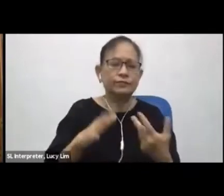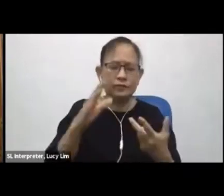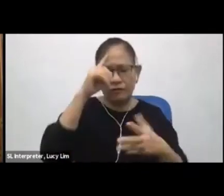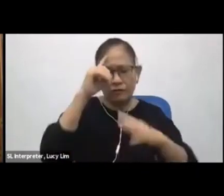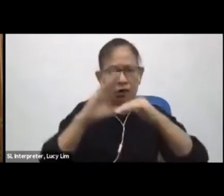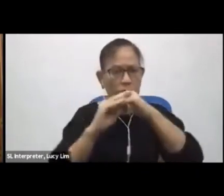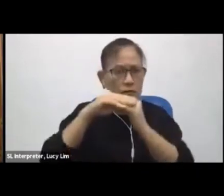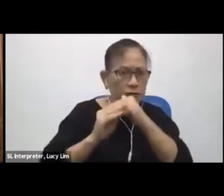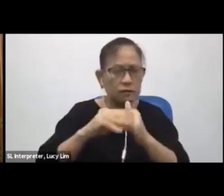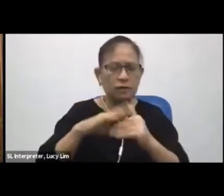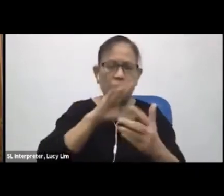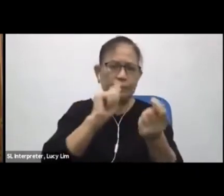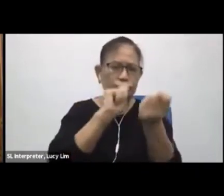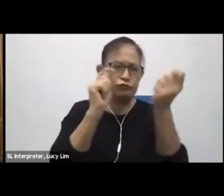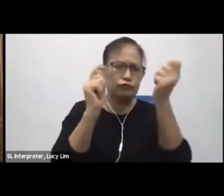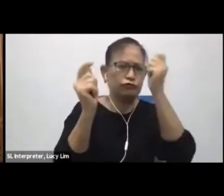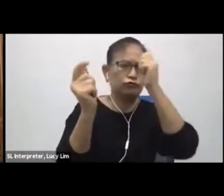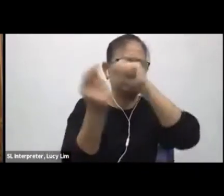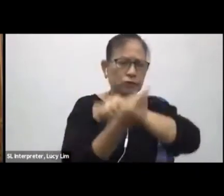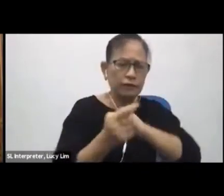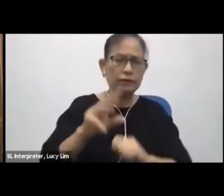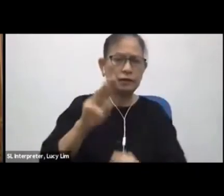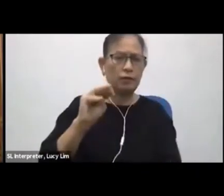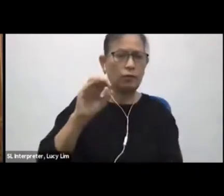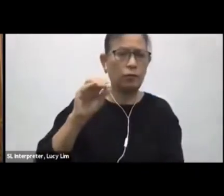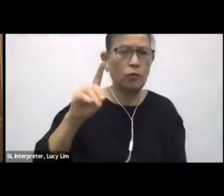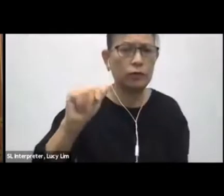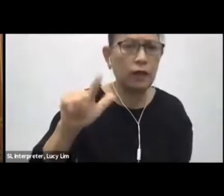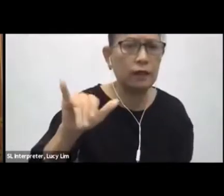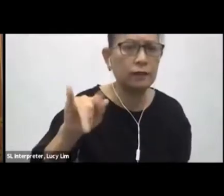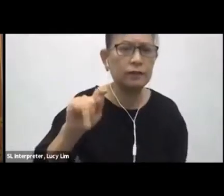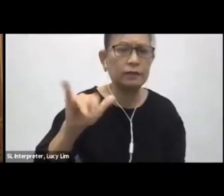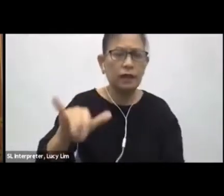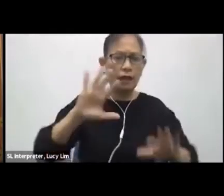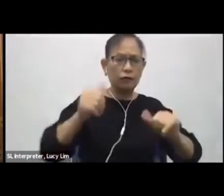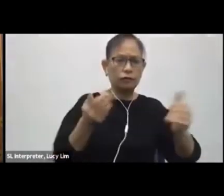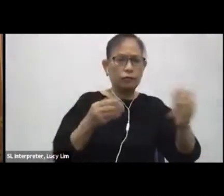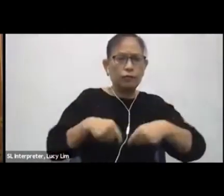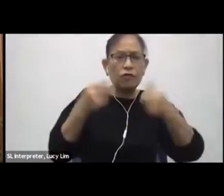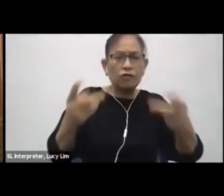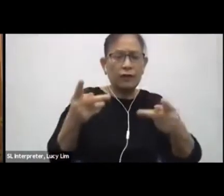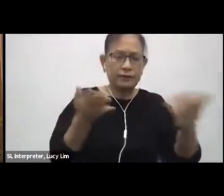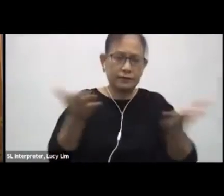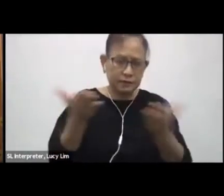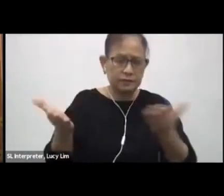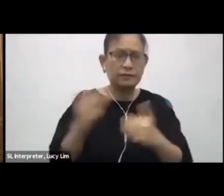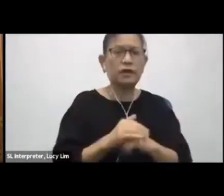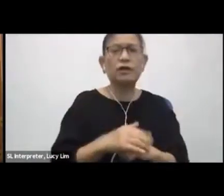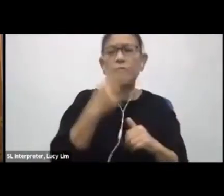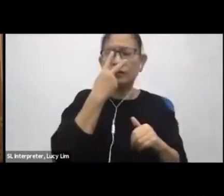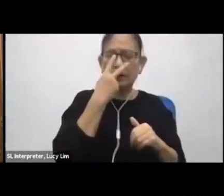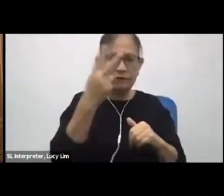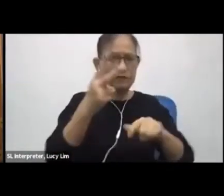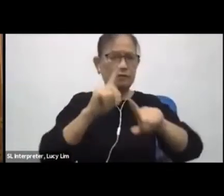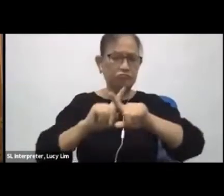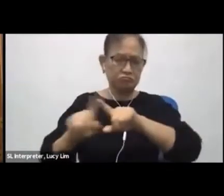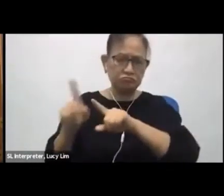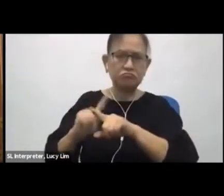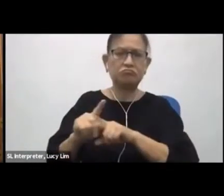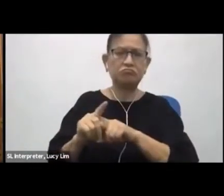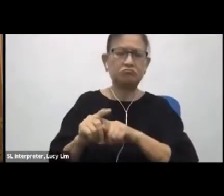and change the modality in which they have to provide services. We've seen that across the region, and that was some of the promising practice that I shared